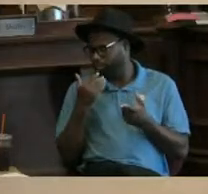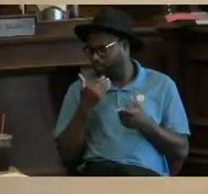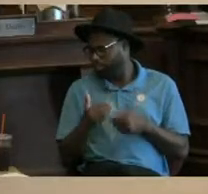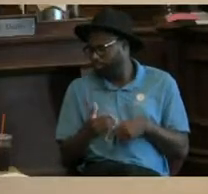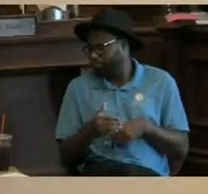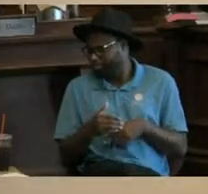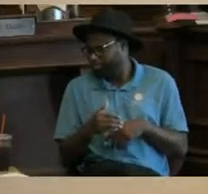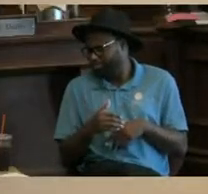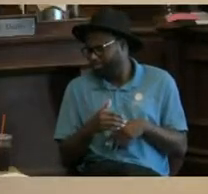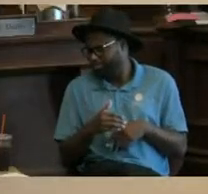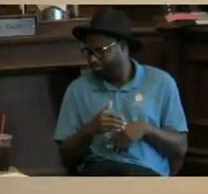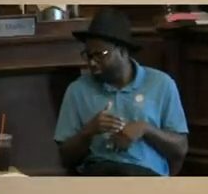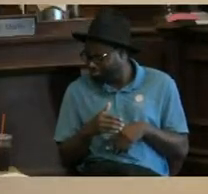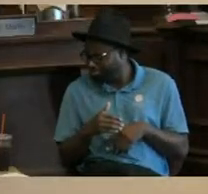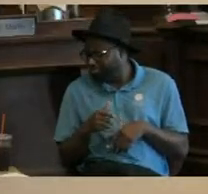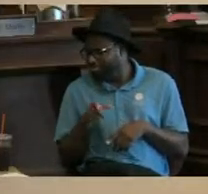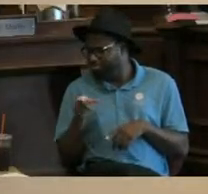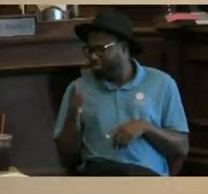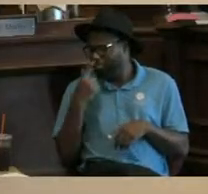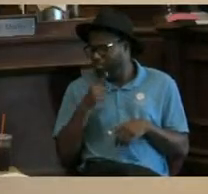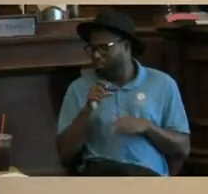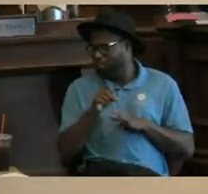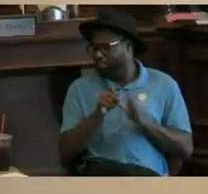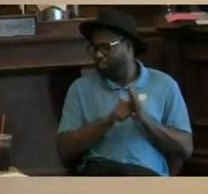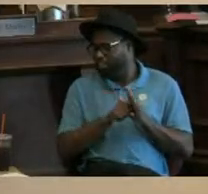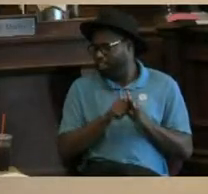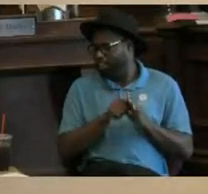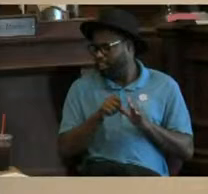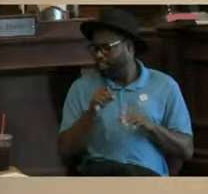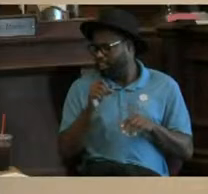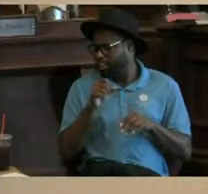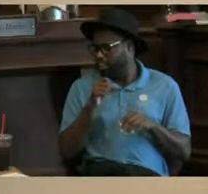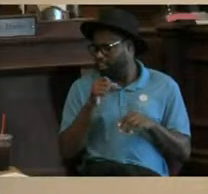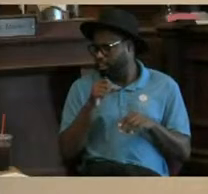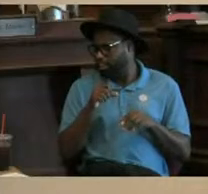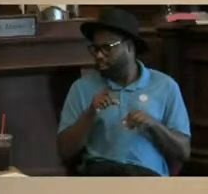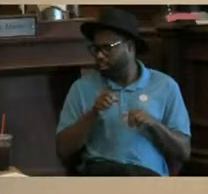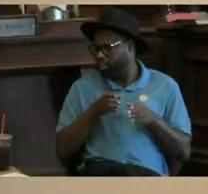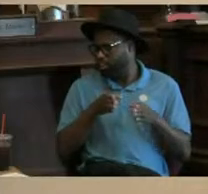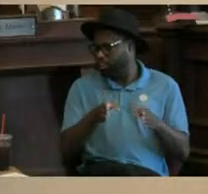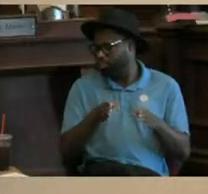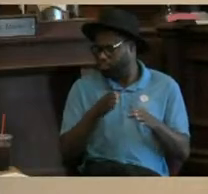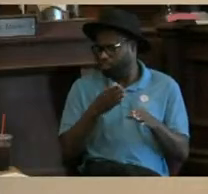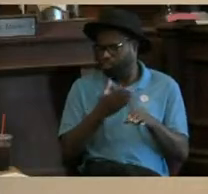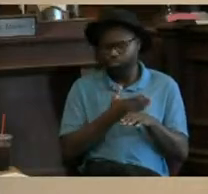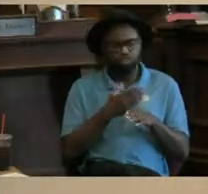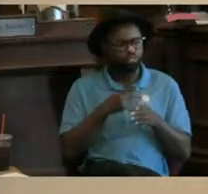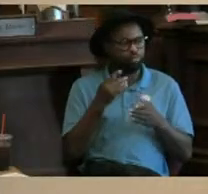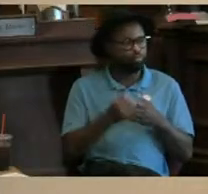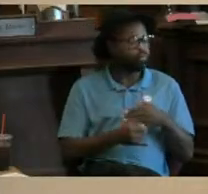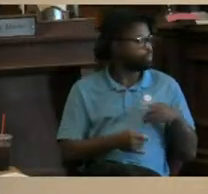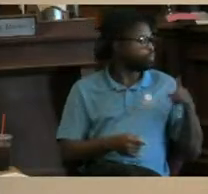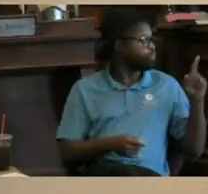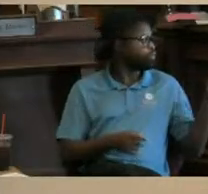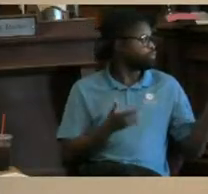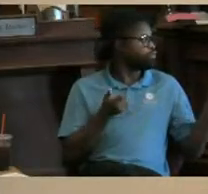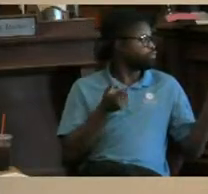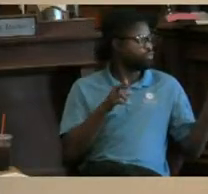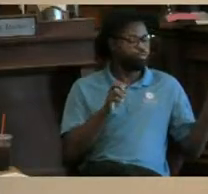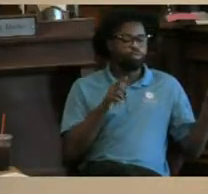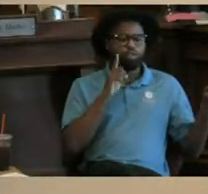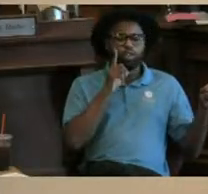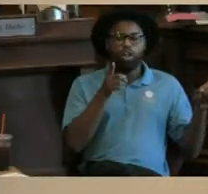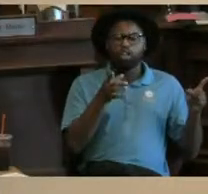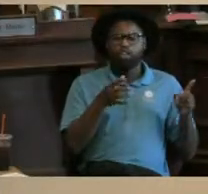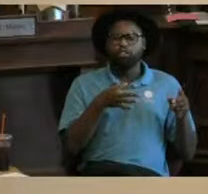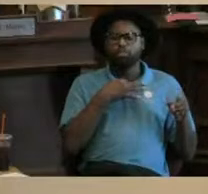and concerns? Councilmember Gruber. Thanks. Actually, I just want to piggyback on Chairman Lightfoot's question about any potential